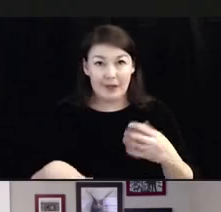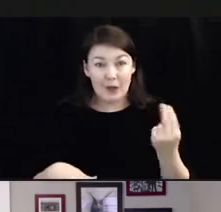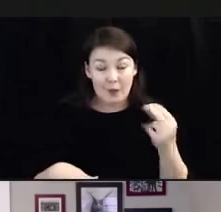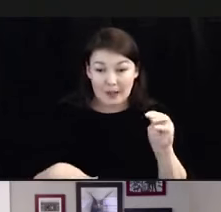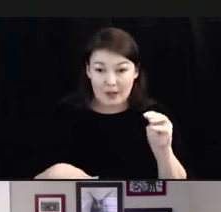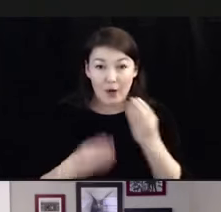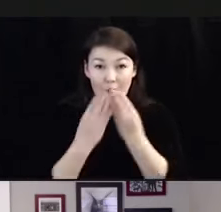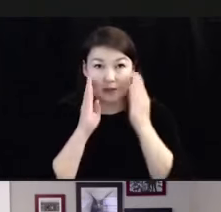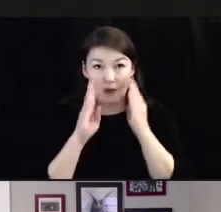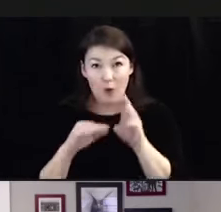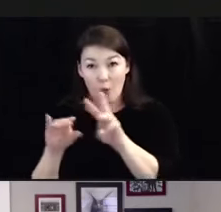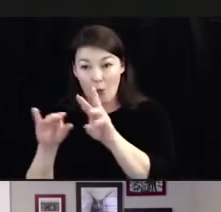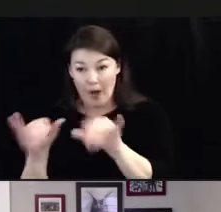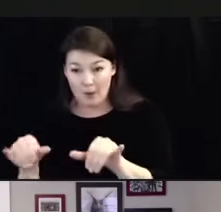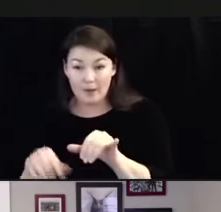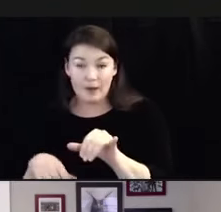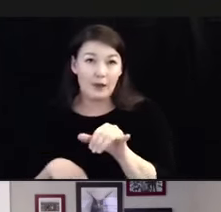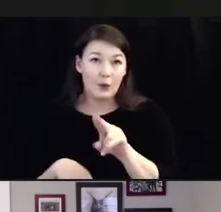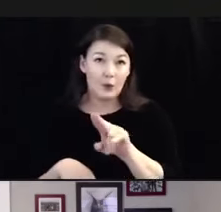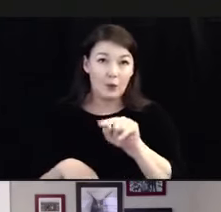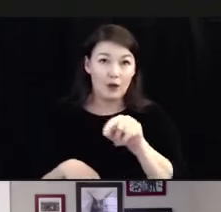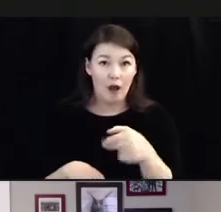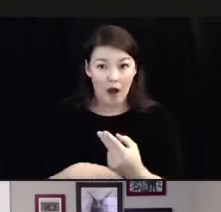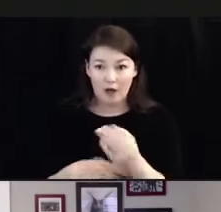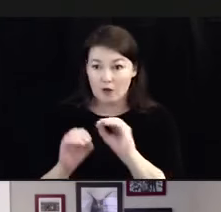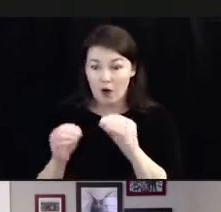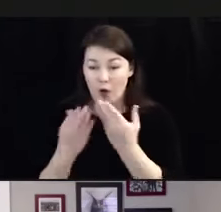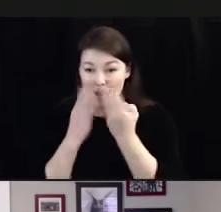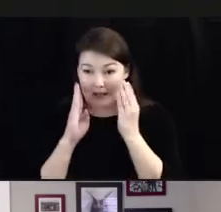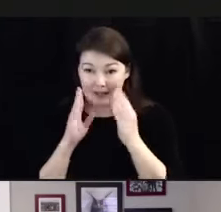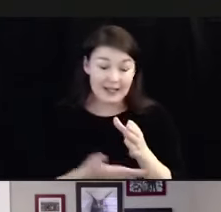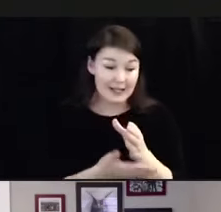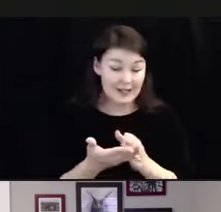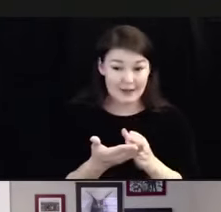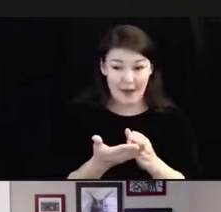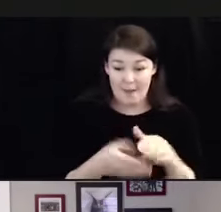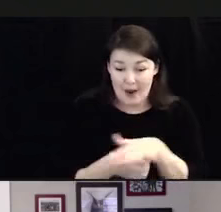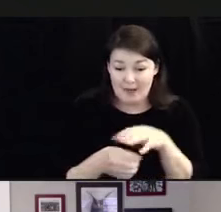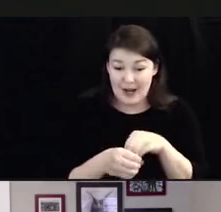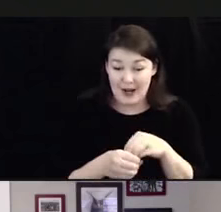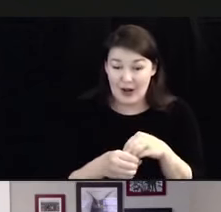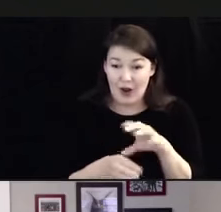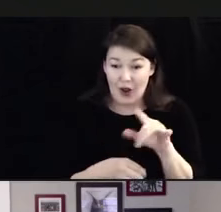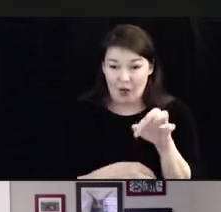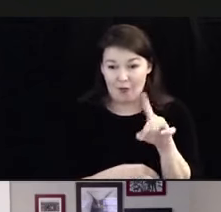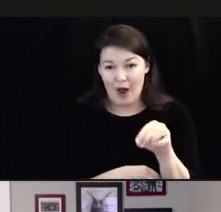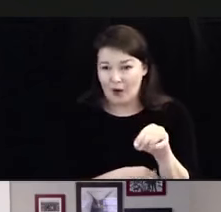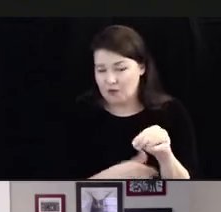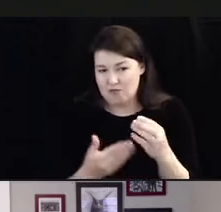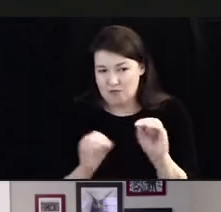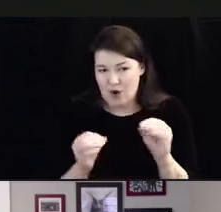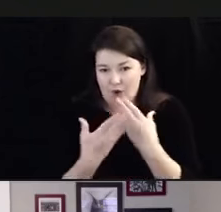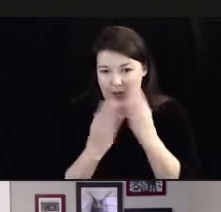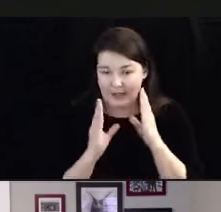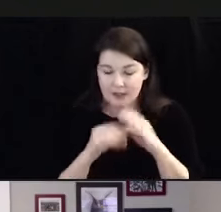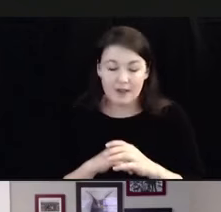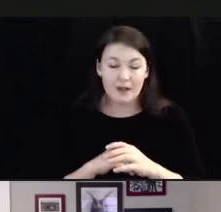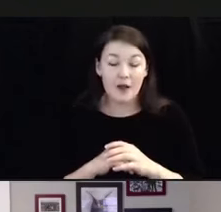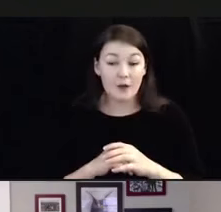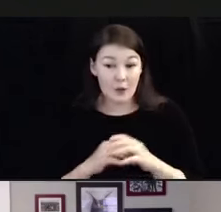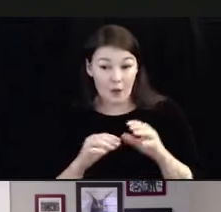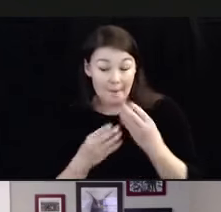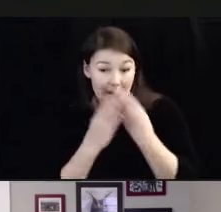Wyoming or Utah. You have areas of Colorado that have it and some that don't. Here's what masks can do. They can slow down